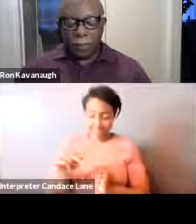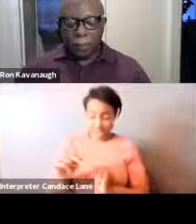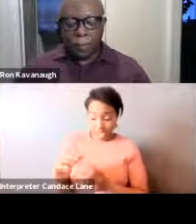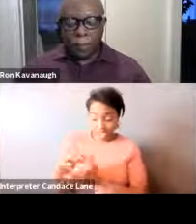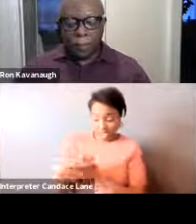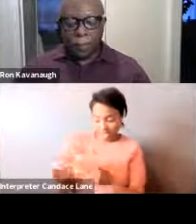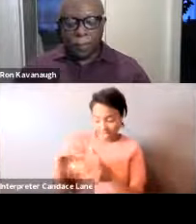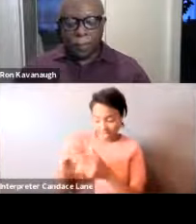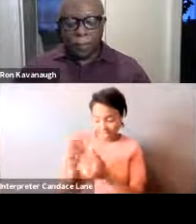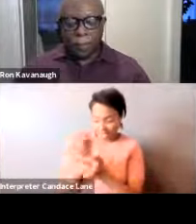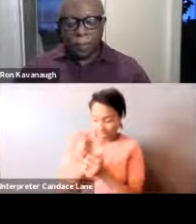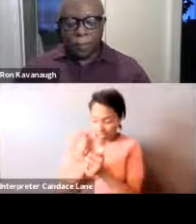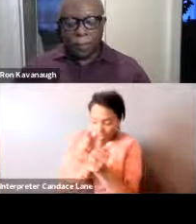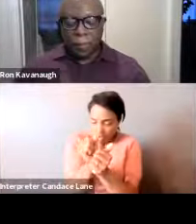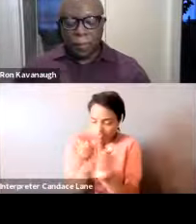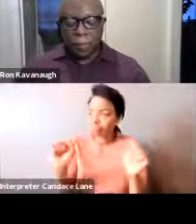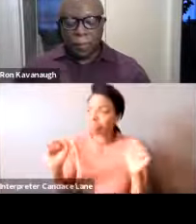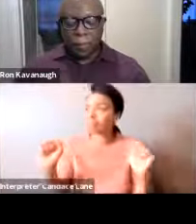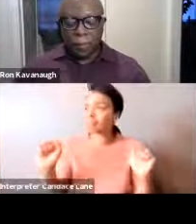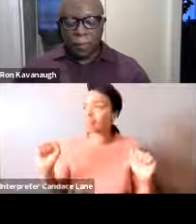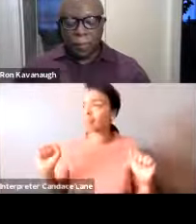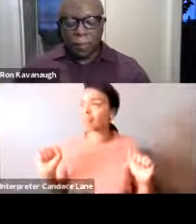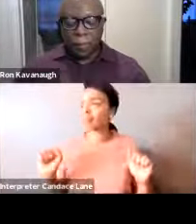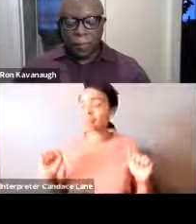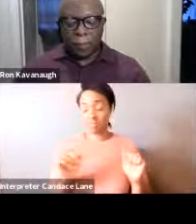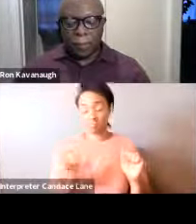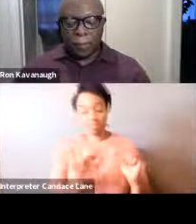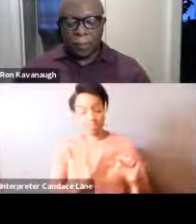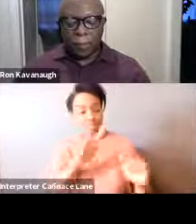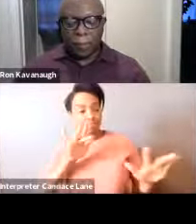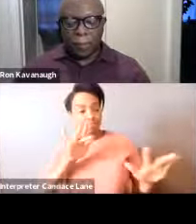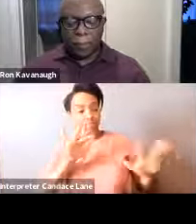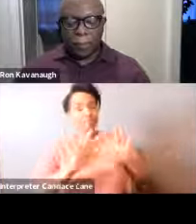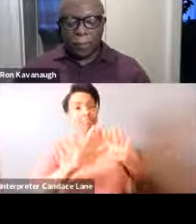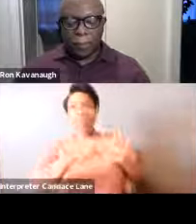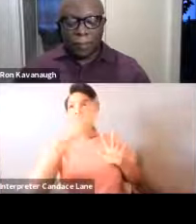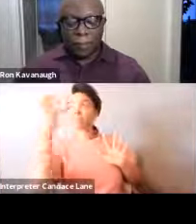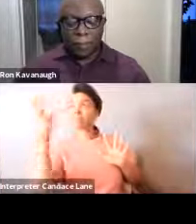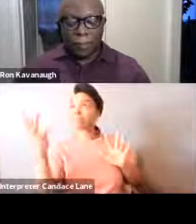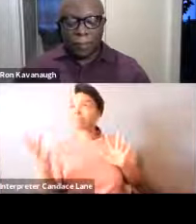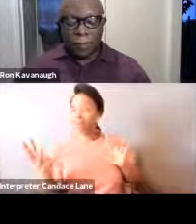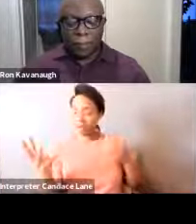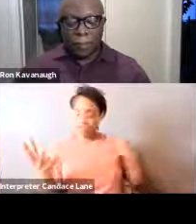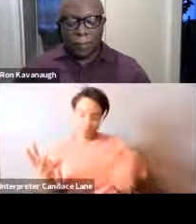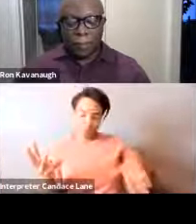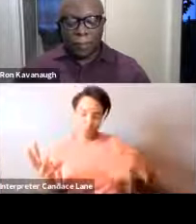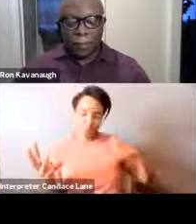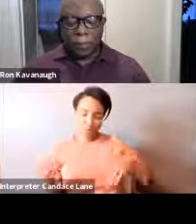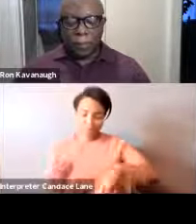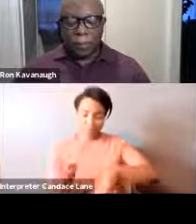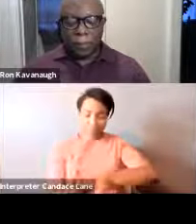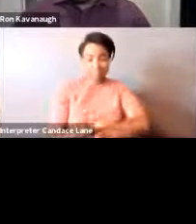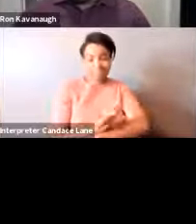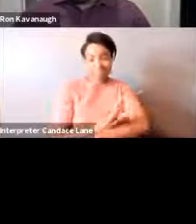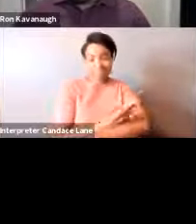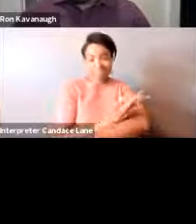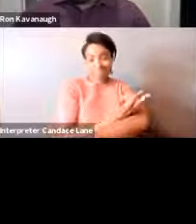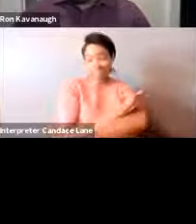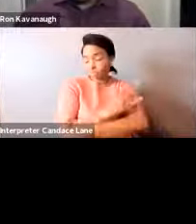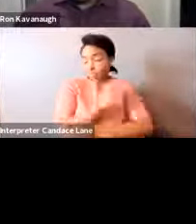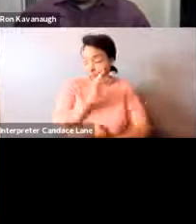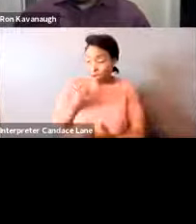into epics, into rainbow-colored Broadway lights, into the consciousness of our time, our